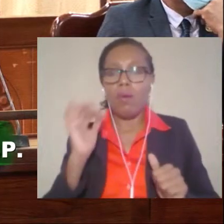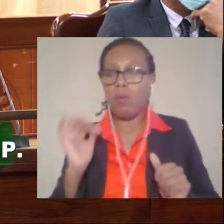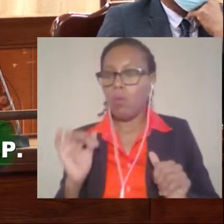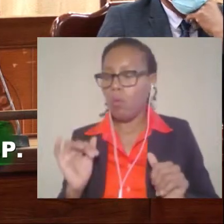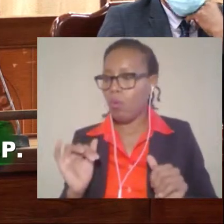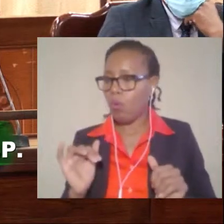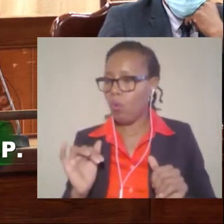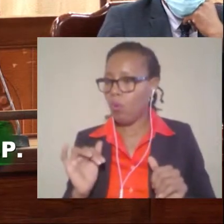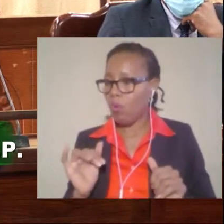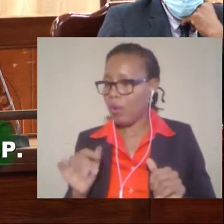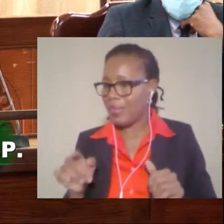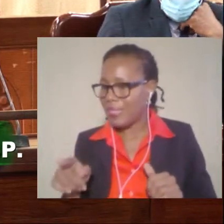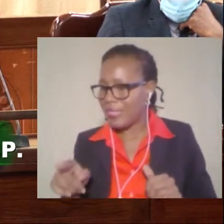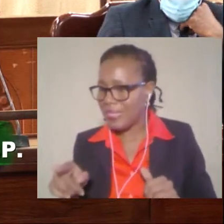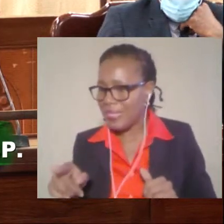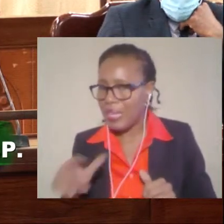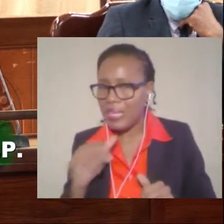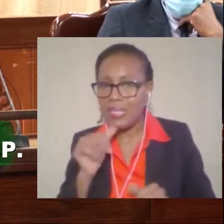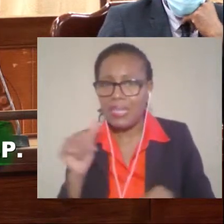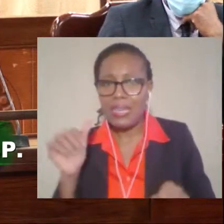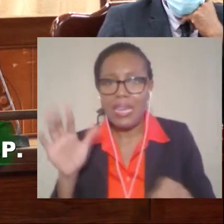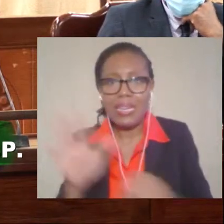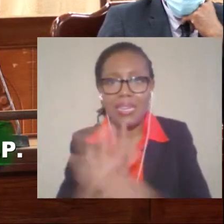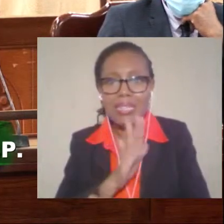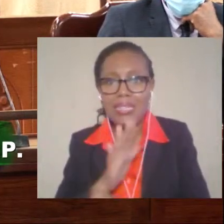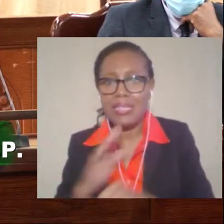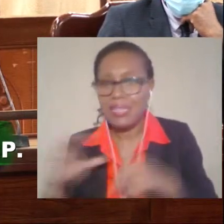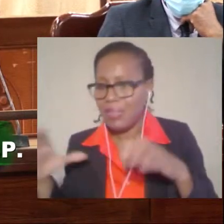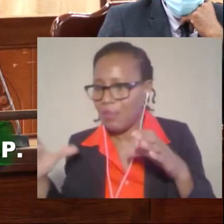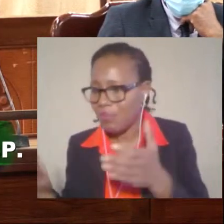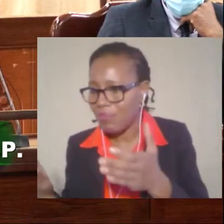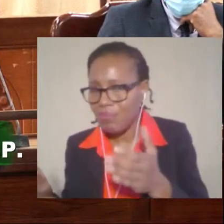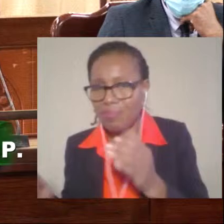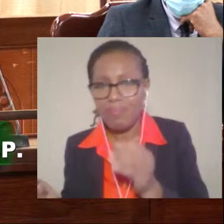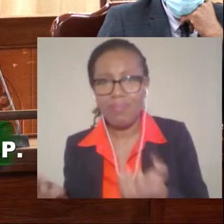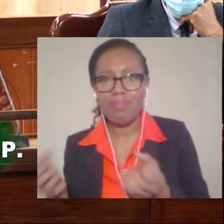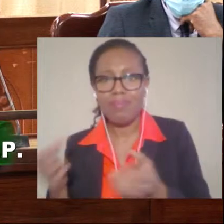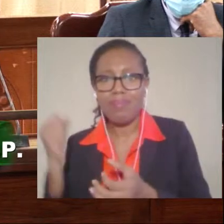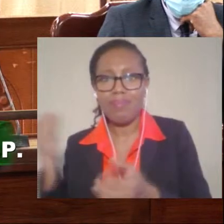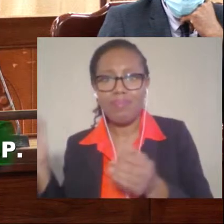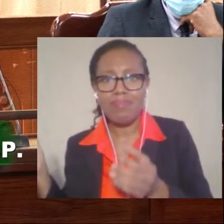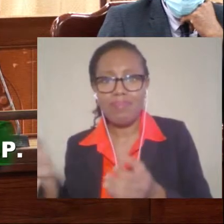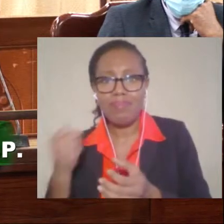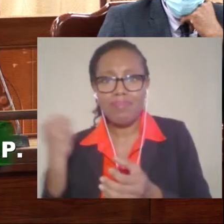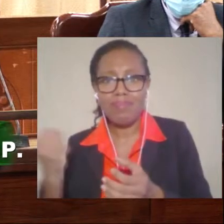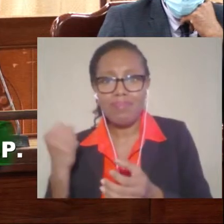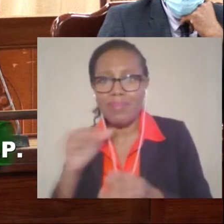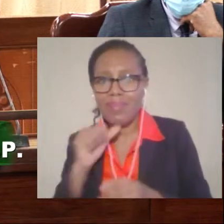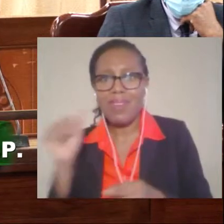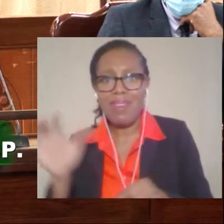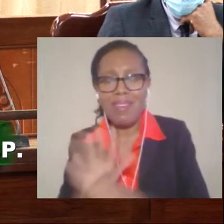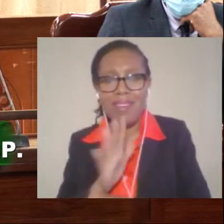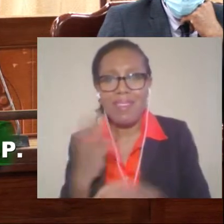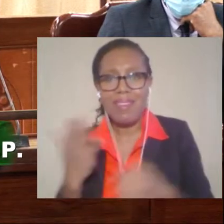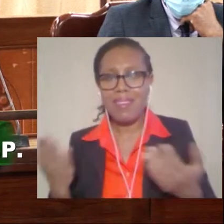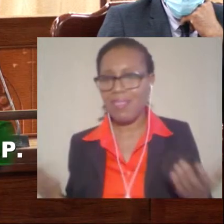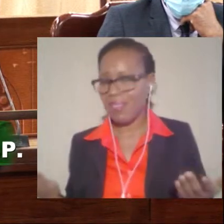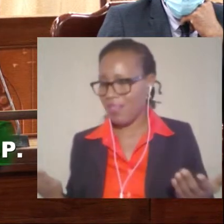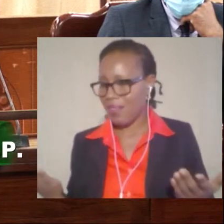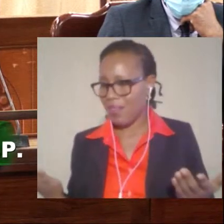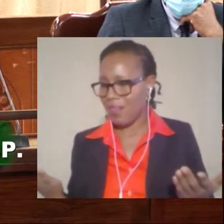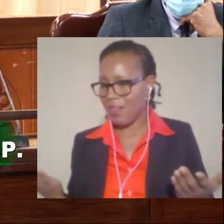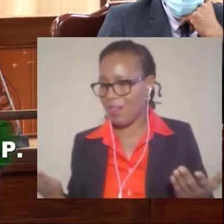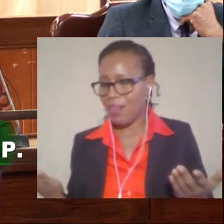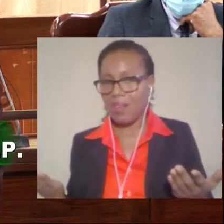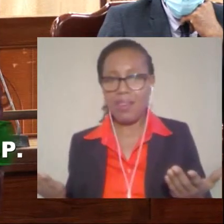incapacity with respect to storage or lack of capacity with respect to storage. With respect to the